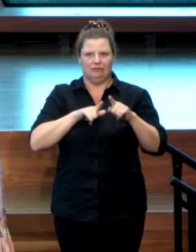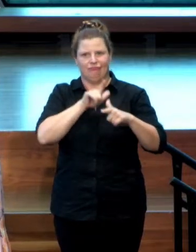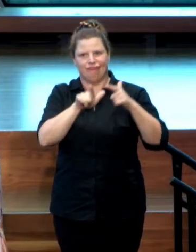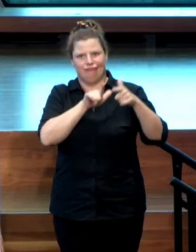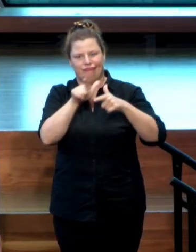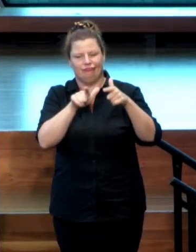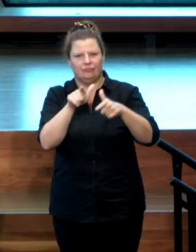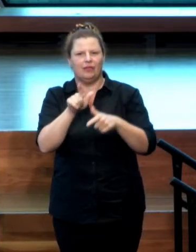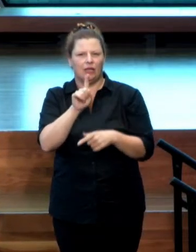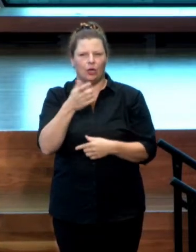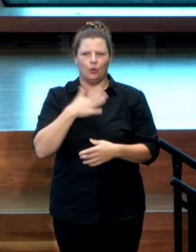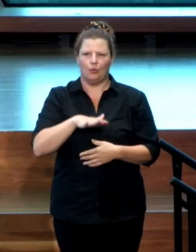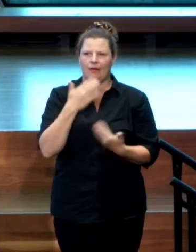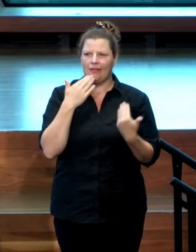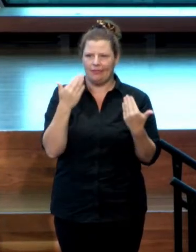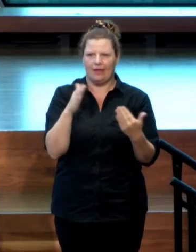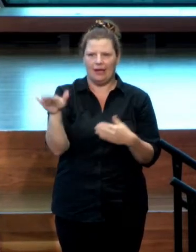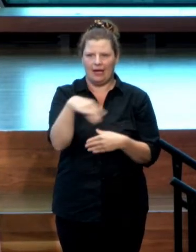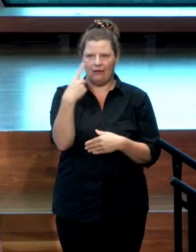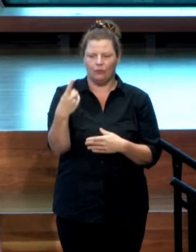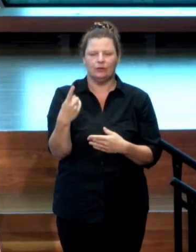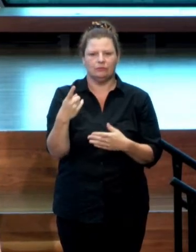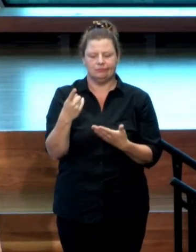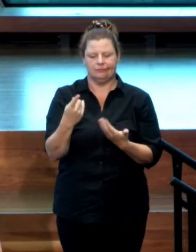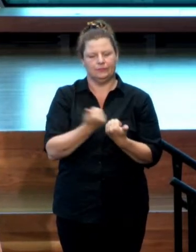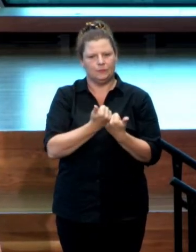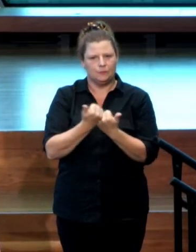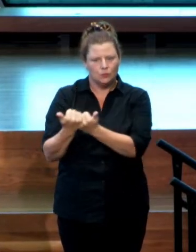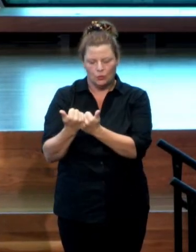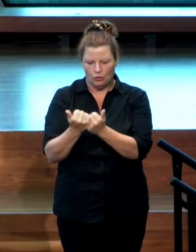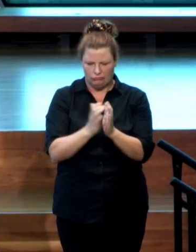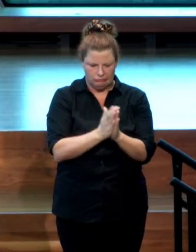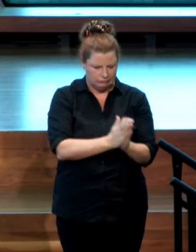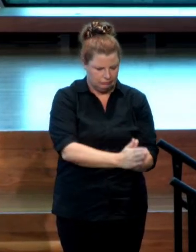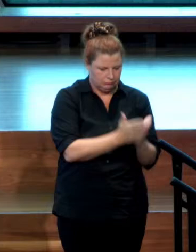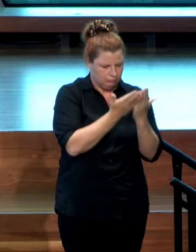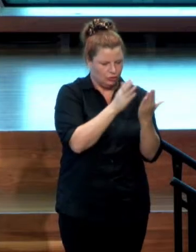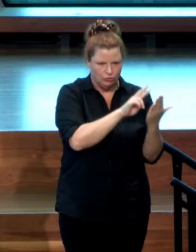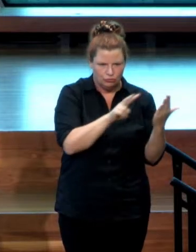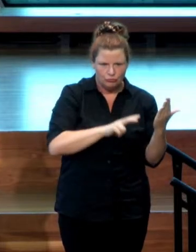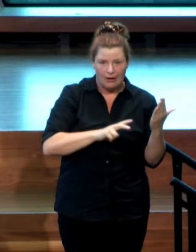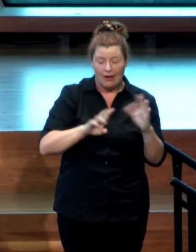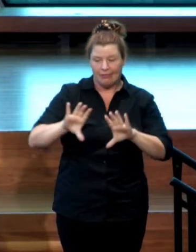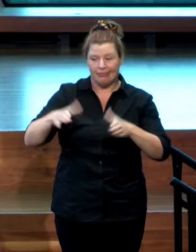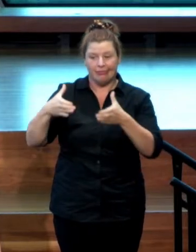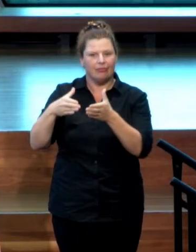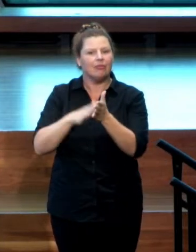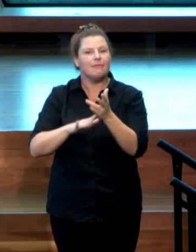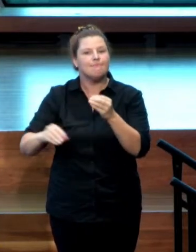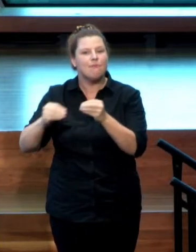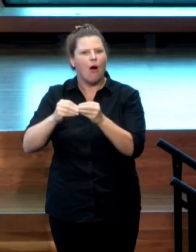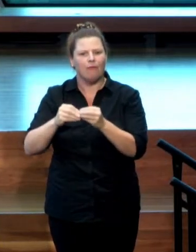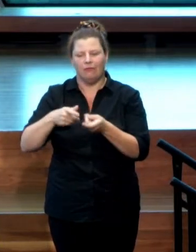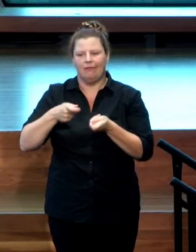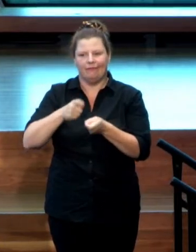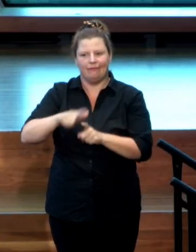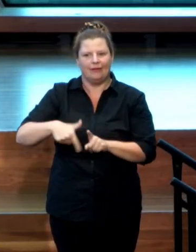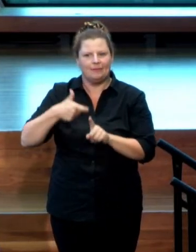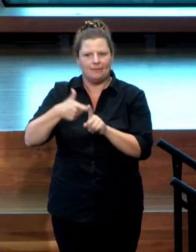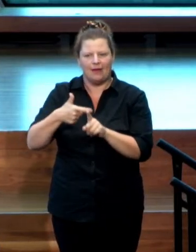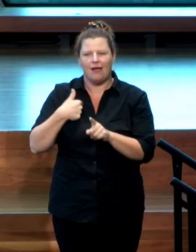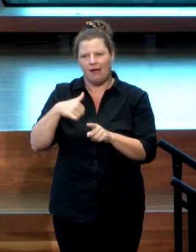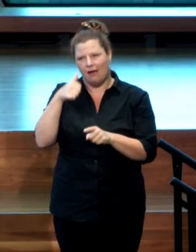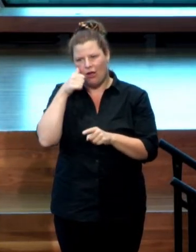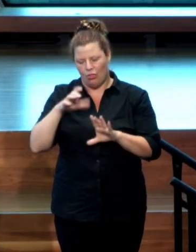But I do want to thank everyone who gave us so much support, anyone who picked up the book and read it, to Mob for the feedback. That was, I know, the